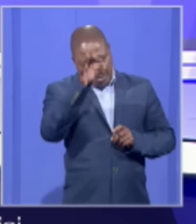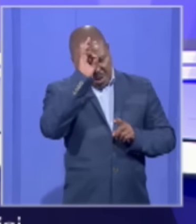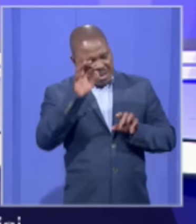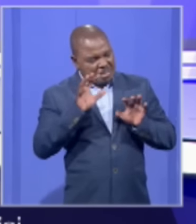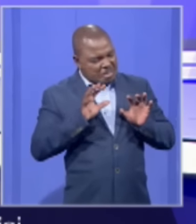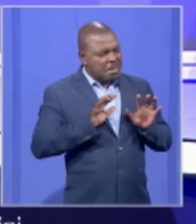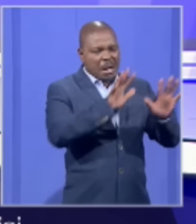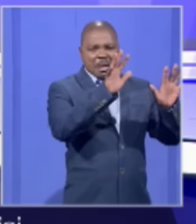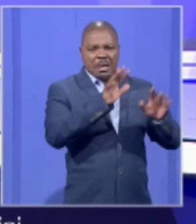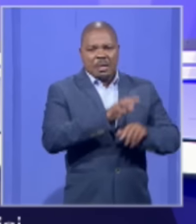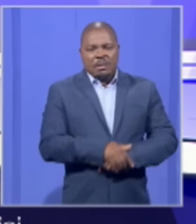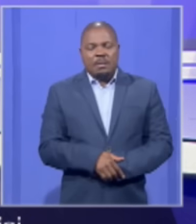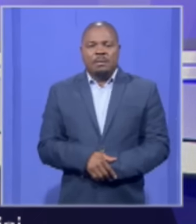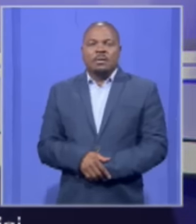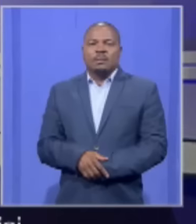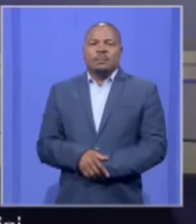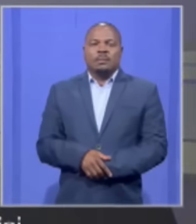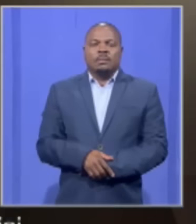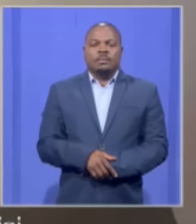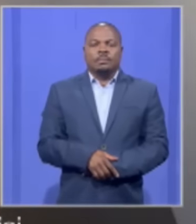leo.